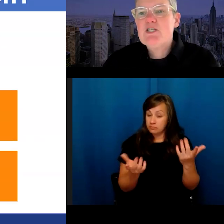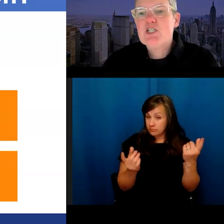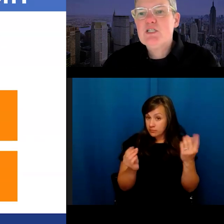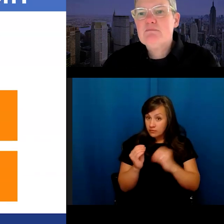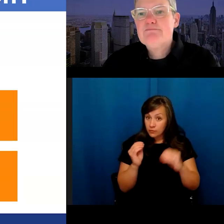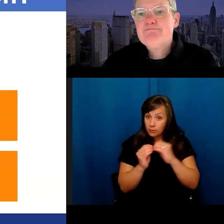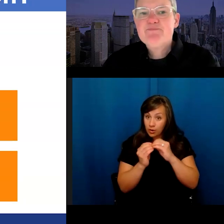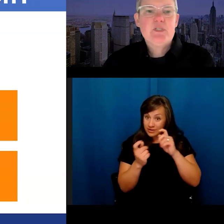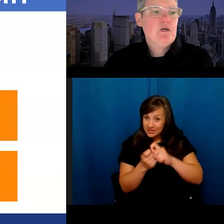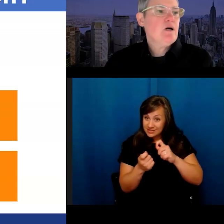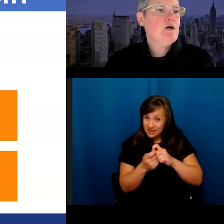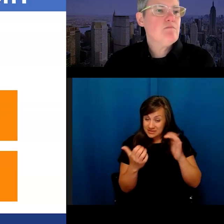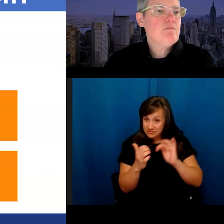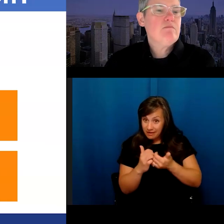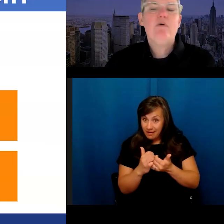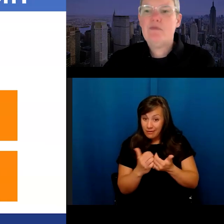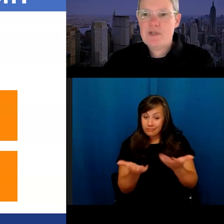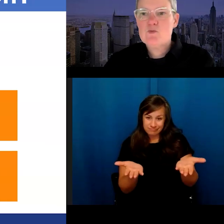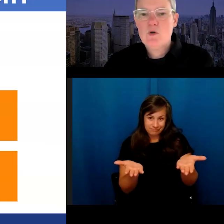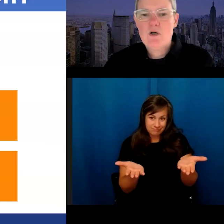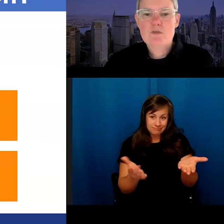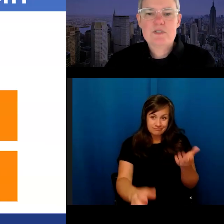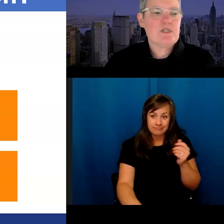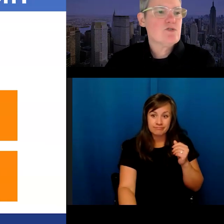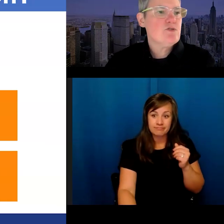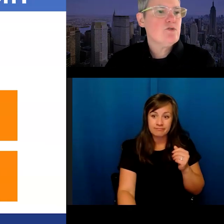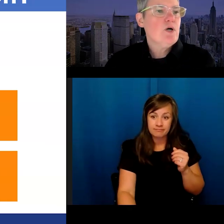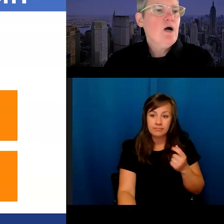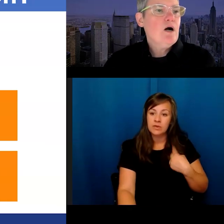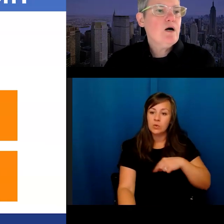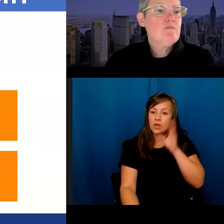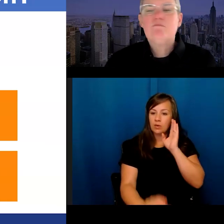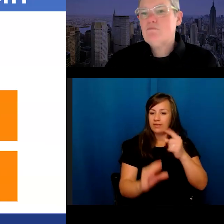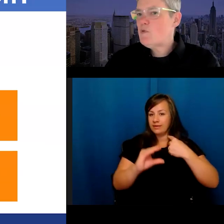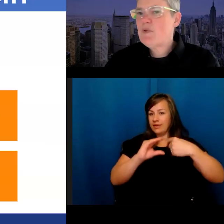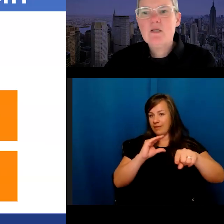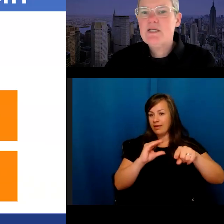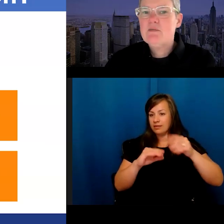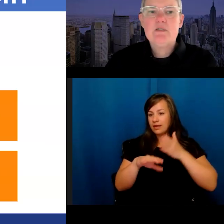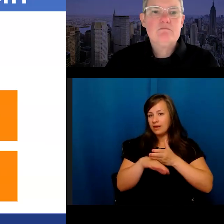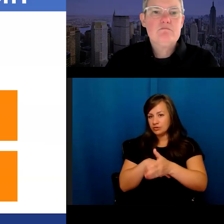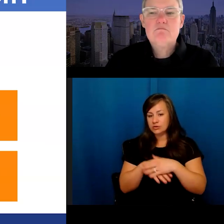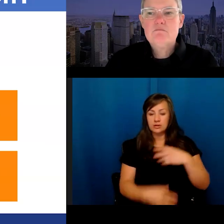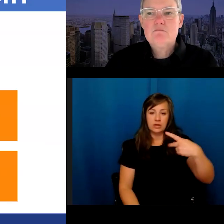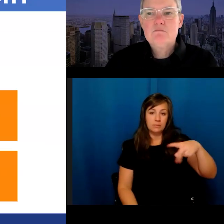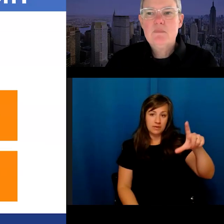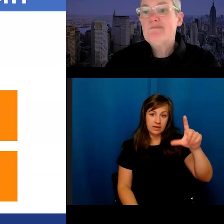more information? And this will also be sent to you. PLA